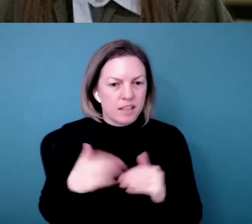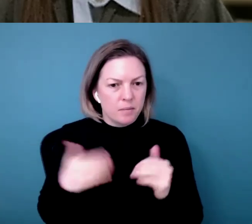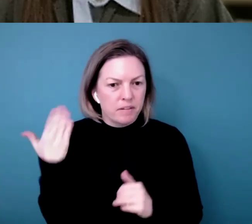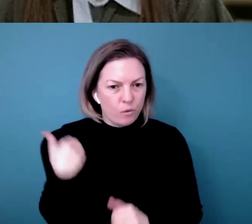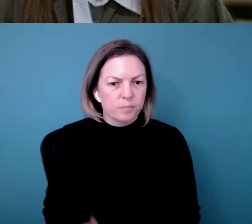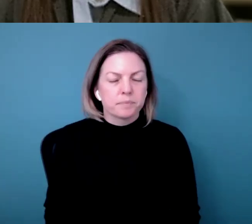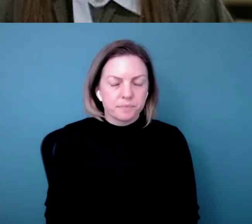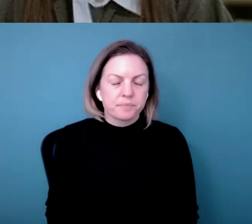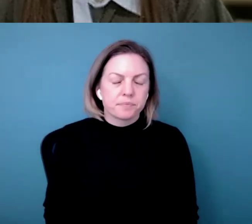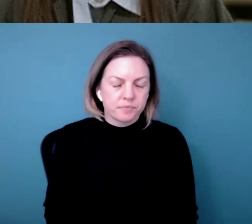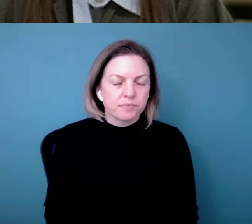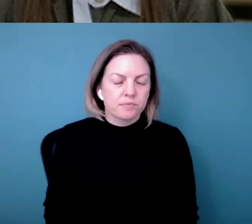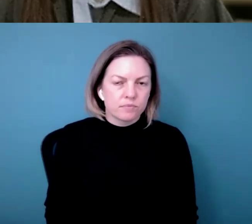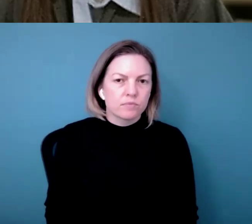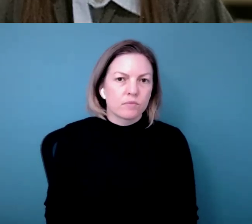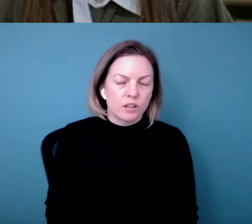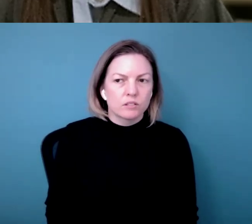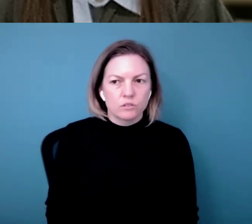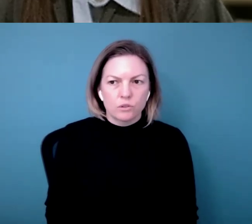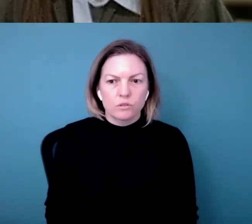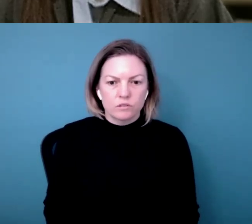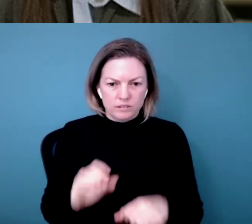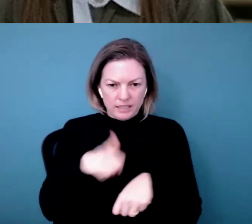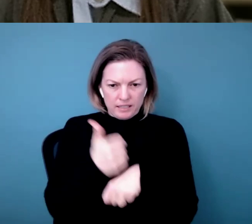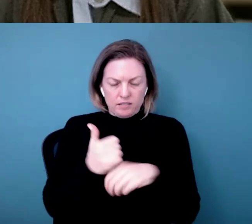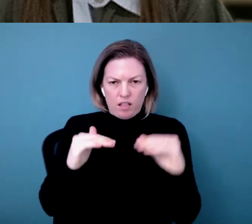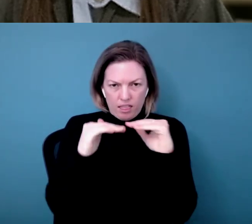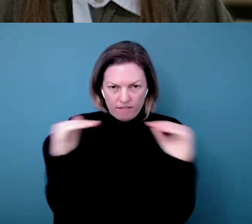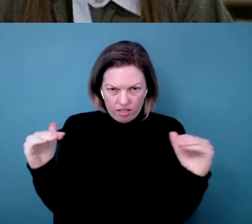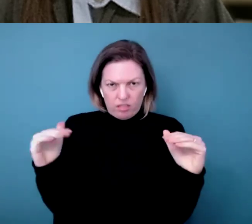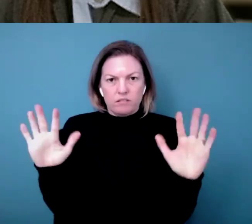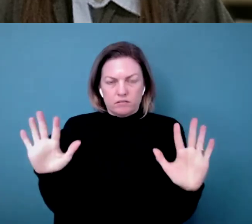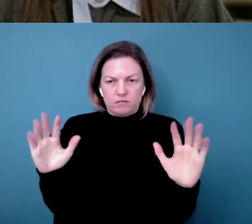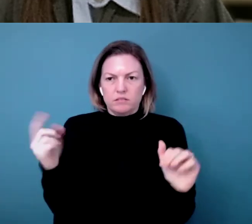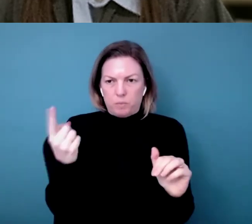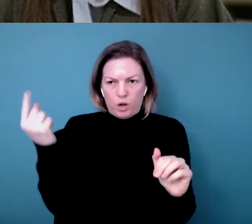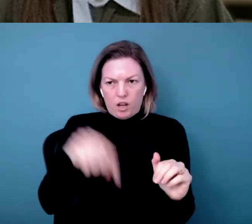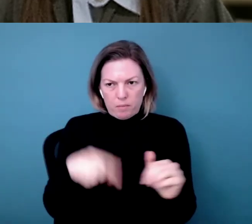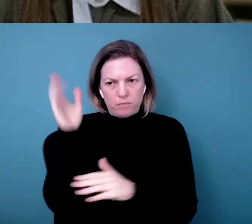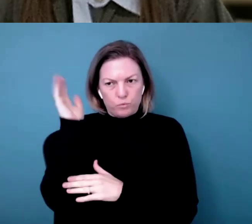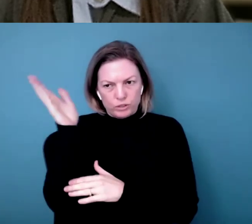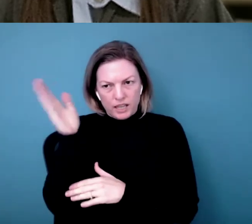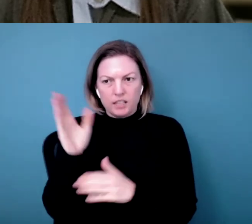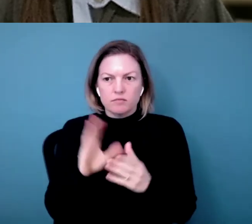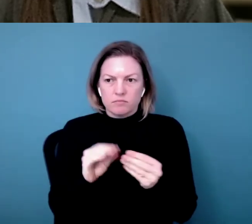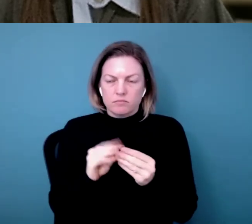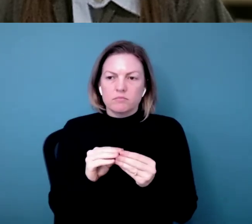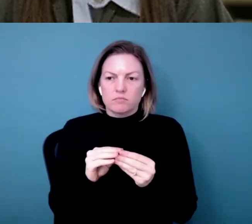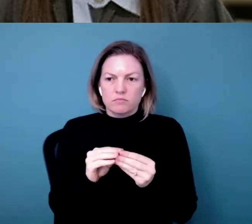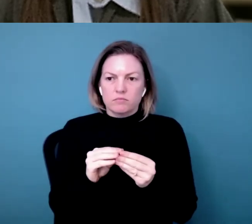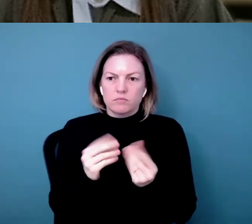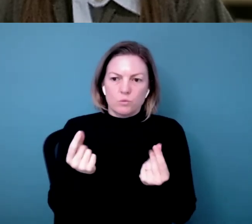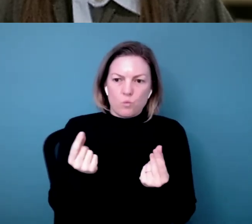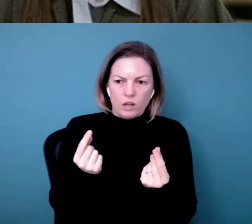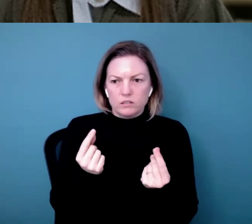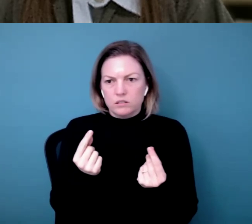So I think just some level setting by having someone come and just present to us what the lay of the